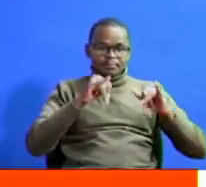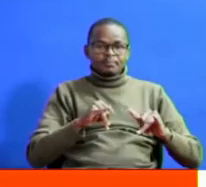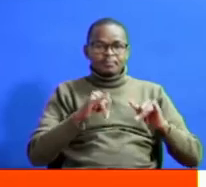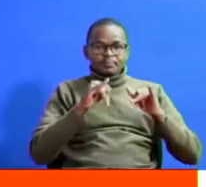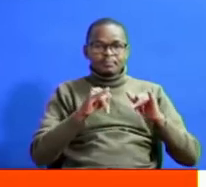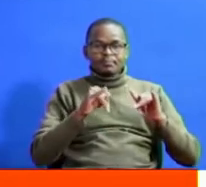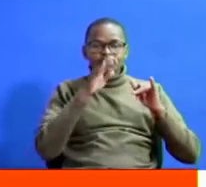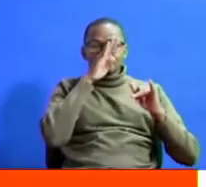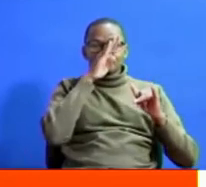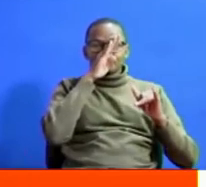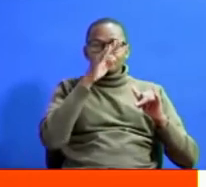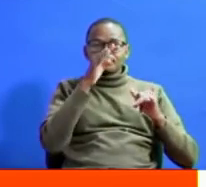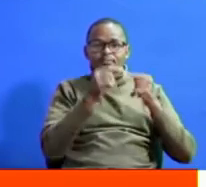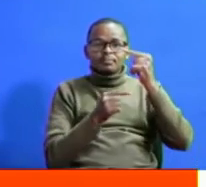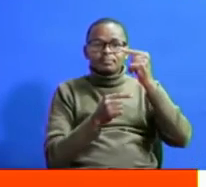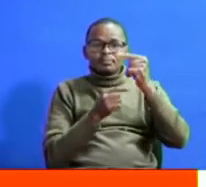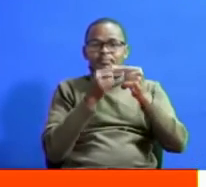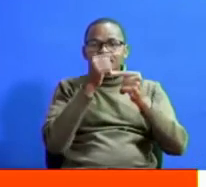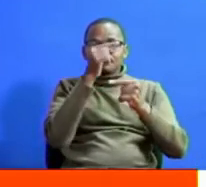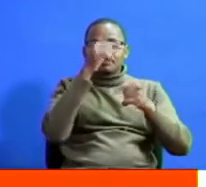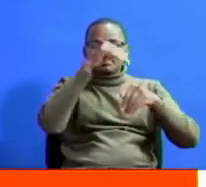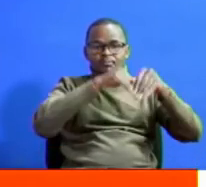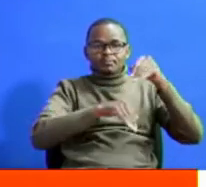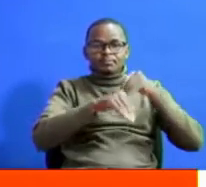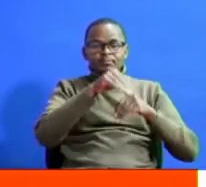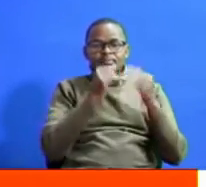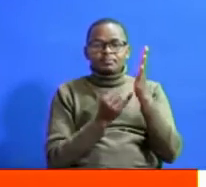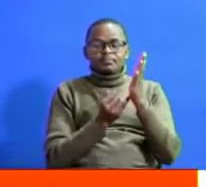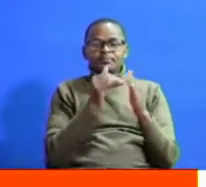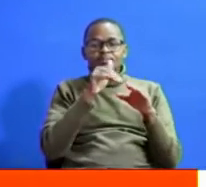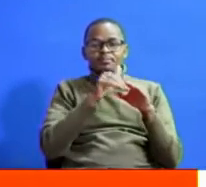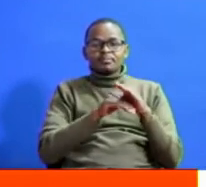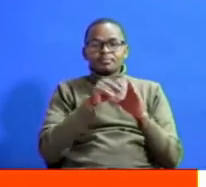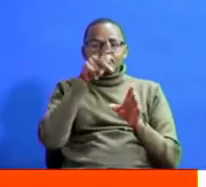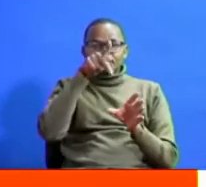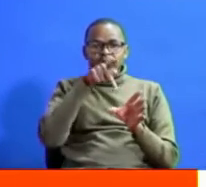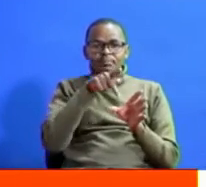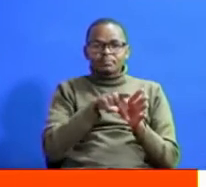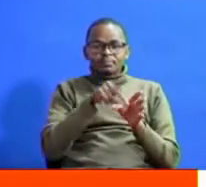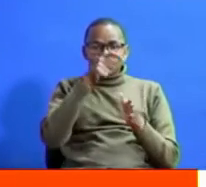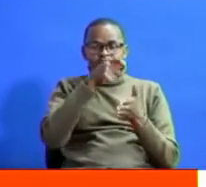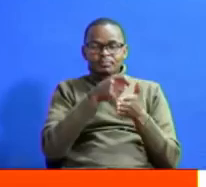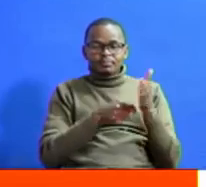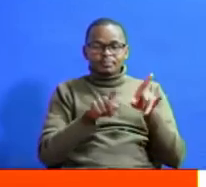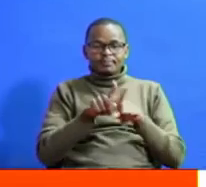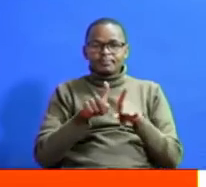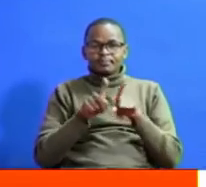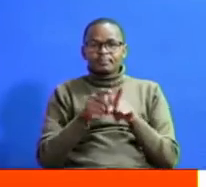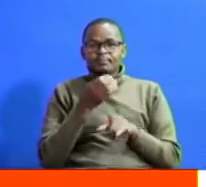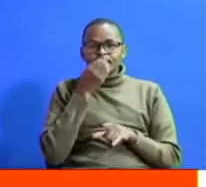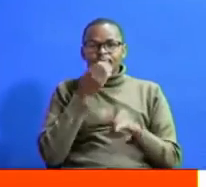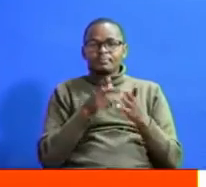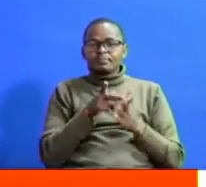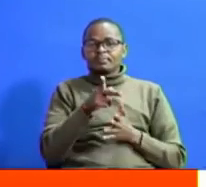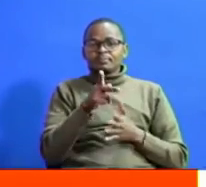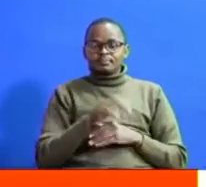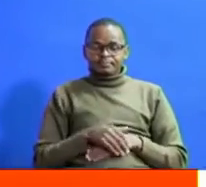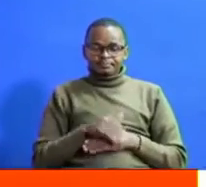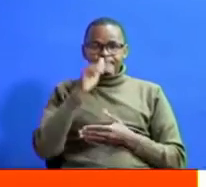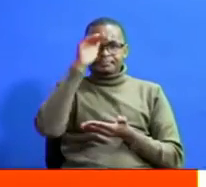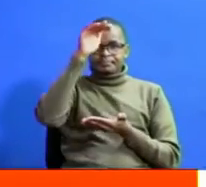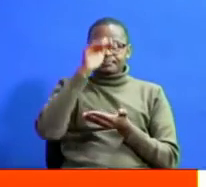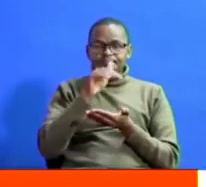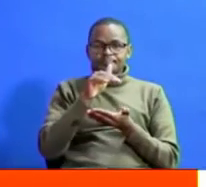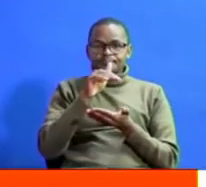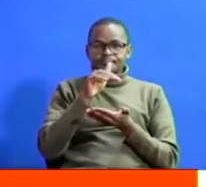been on a constant incline, contribute to an increase in the fuel cost and subsequently food prices. The drop in maize